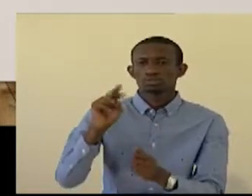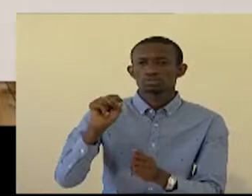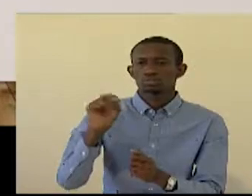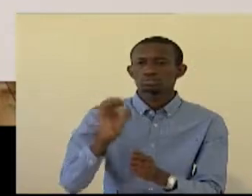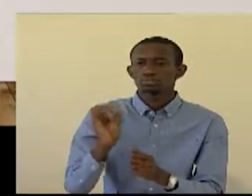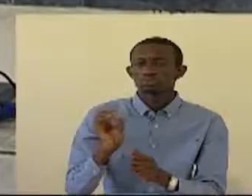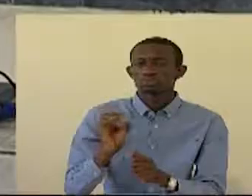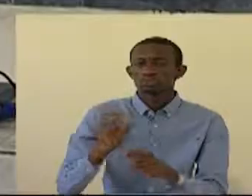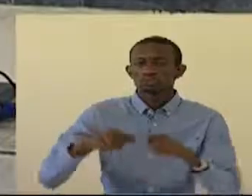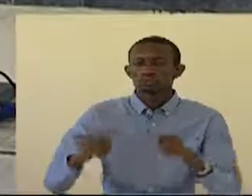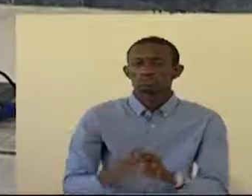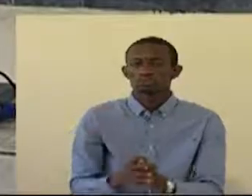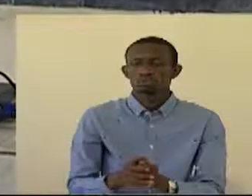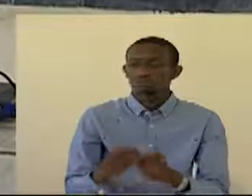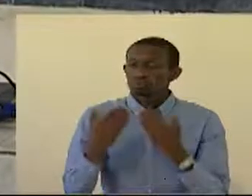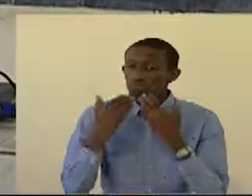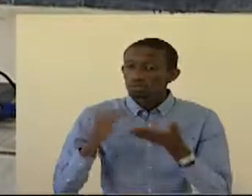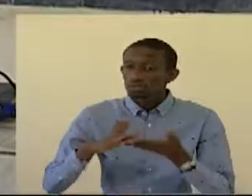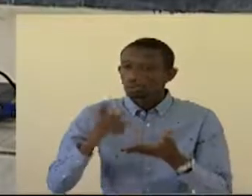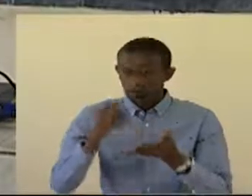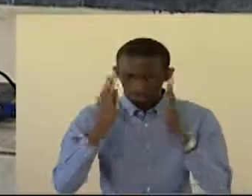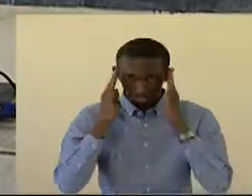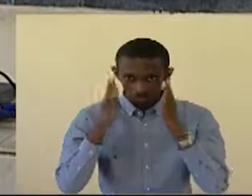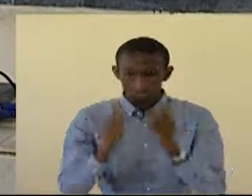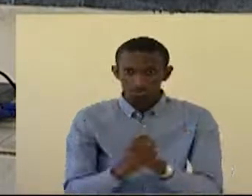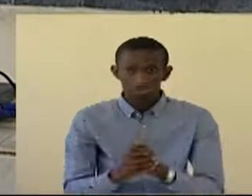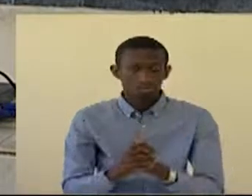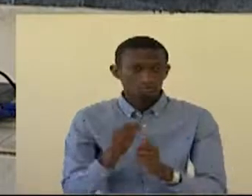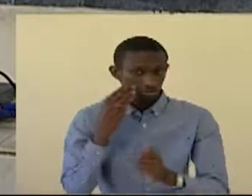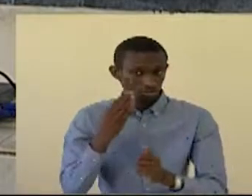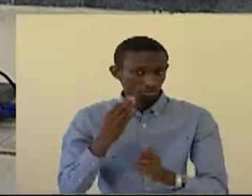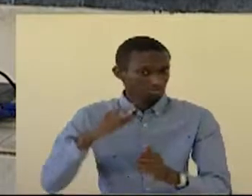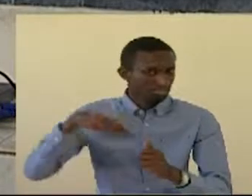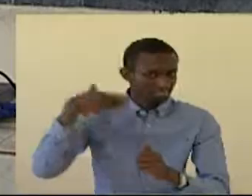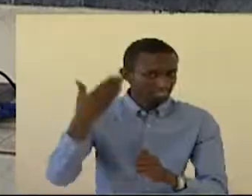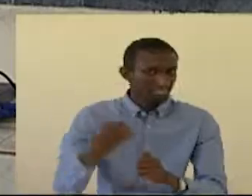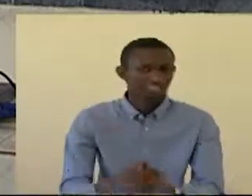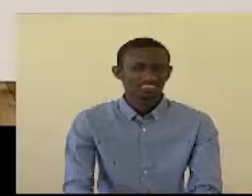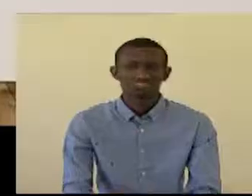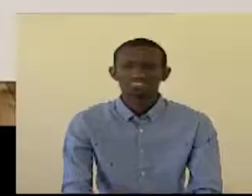Thank you very much for your attention. See you next time.